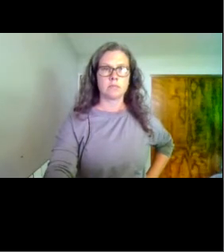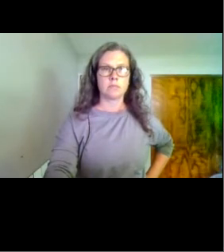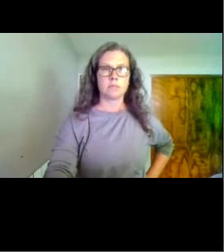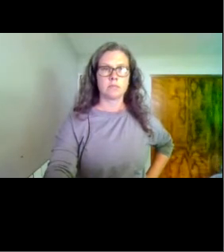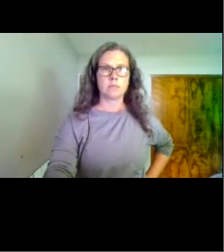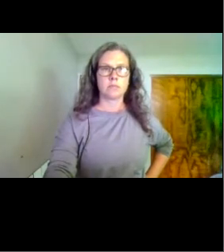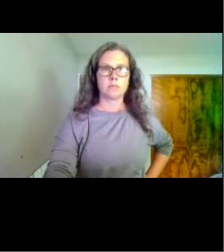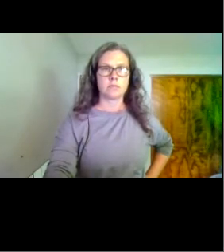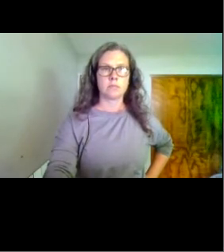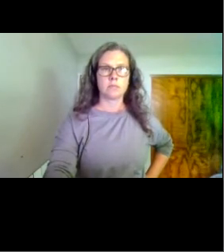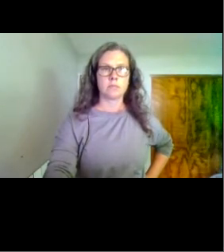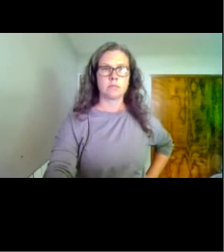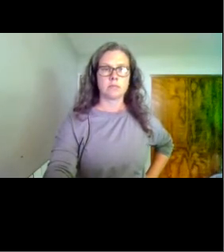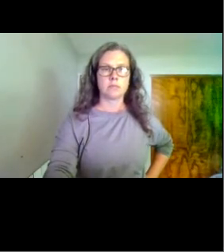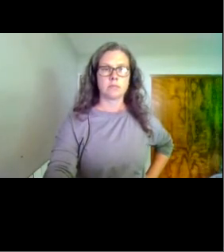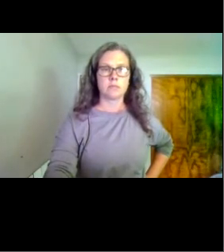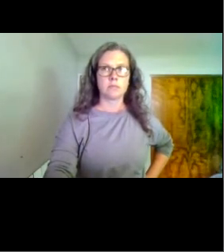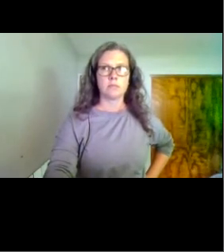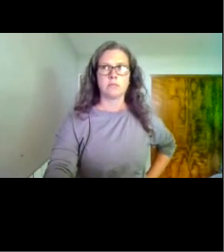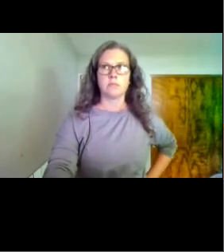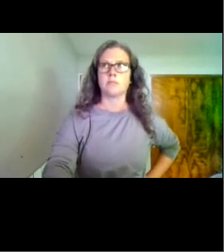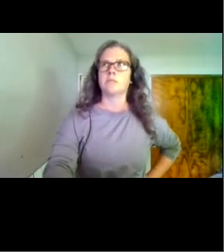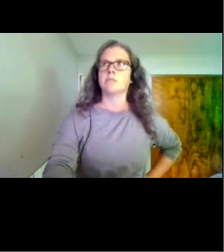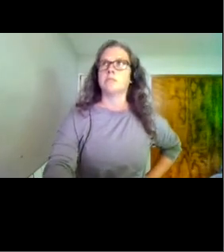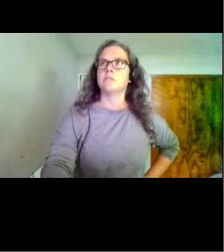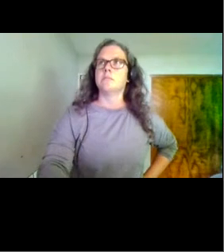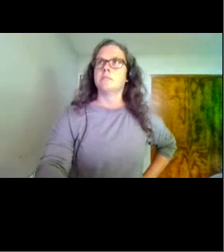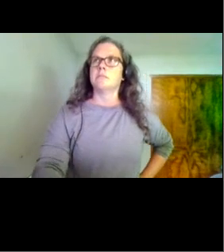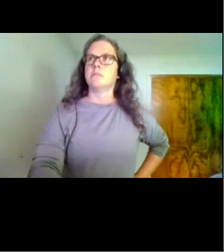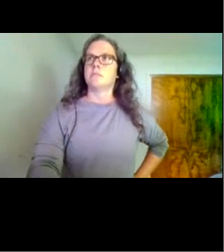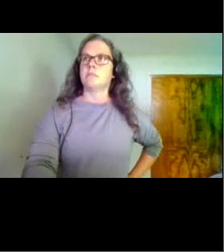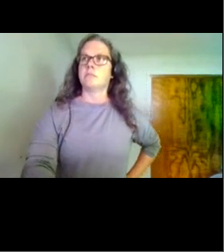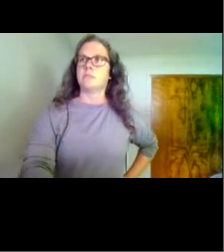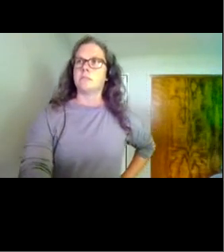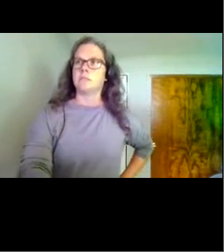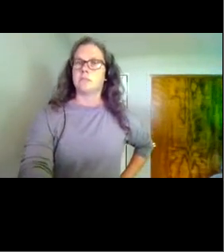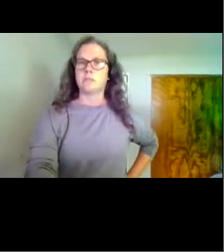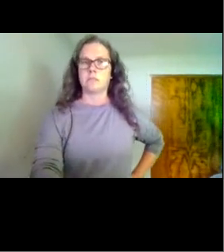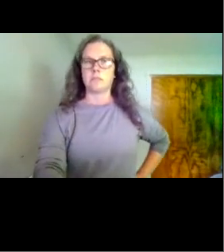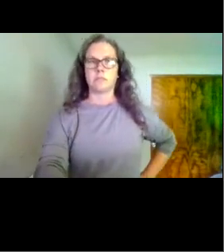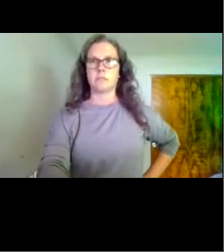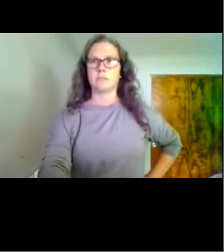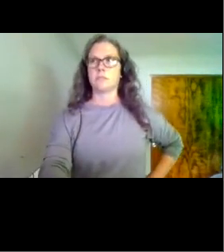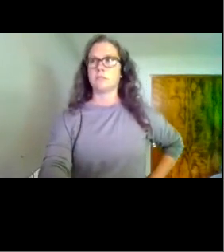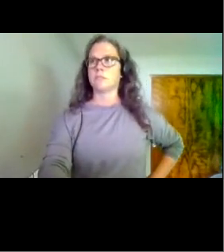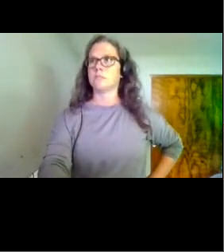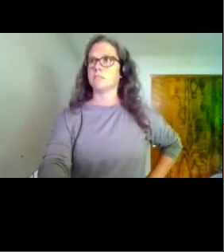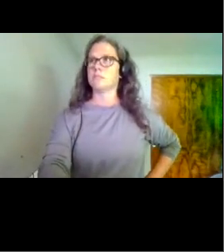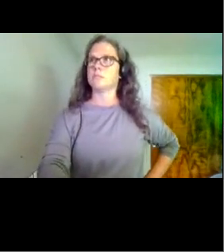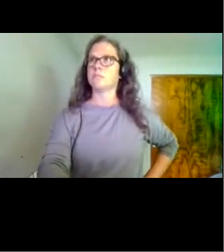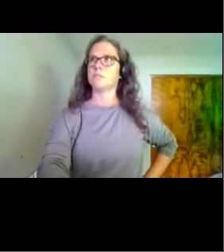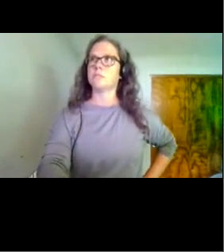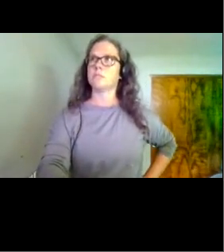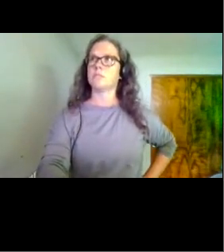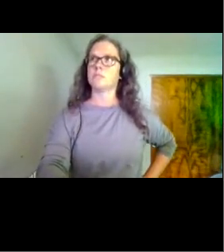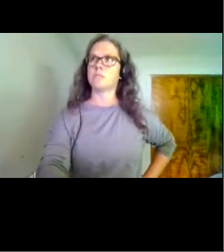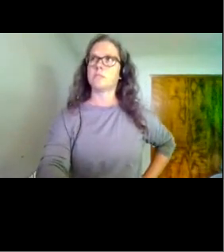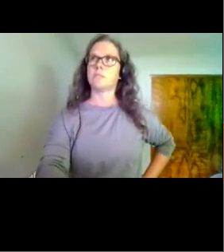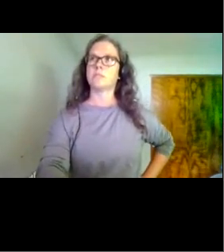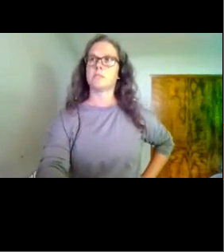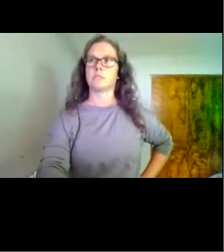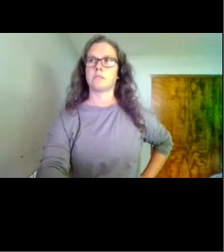worked in outside sales in Coleman's underground product division. Through this role, he has learned